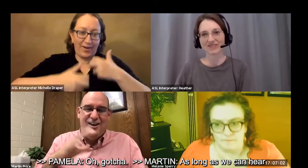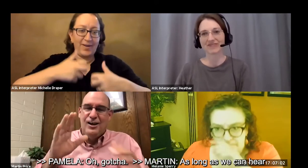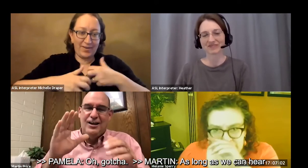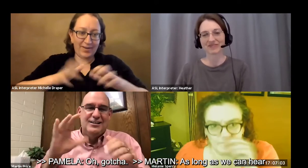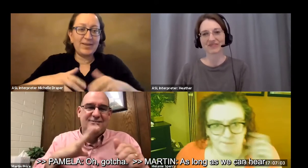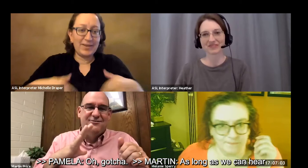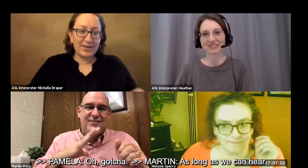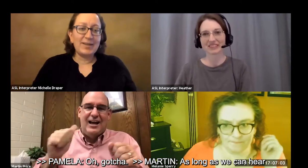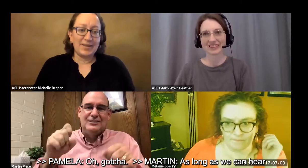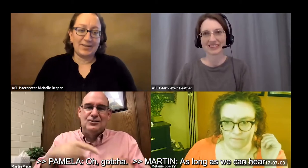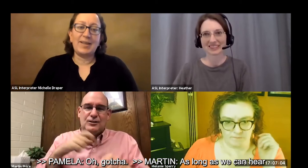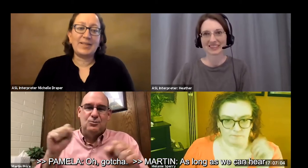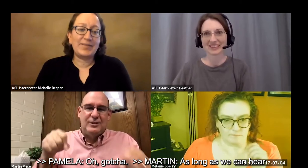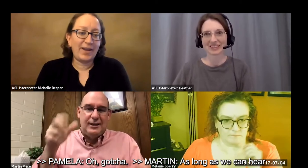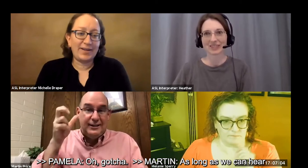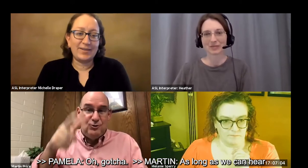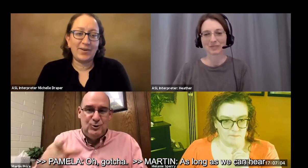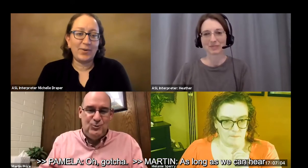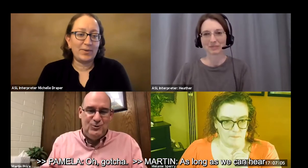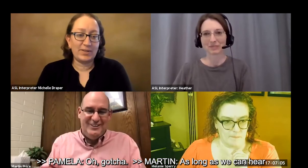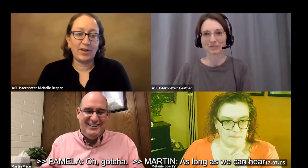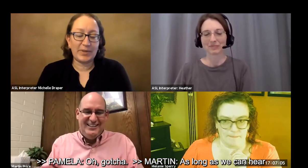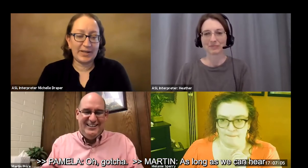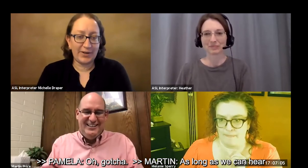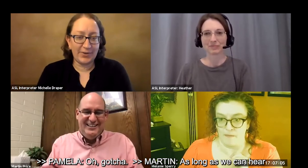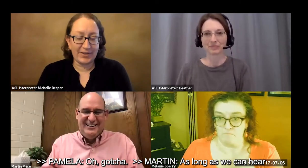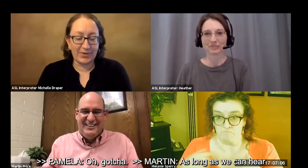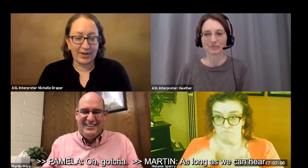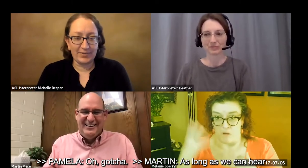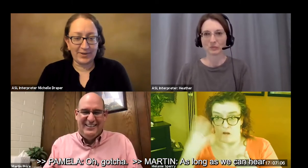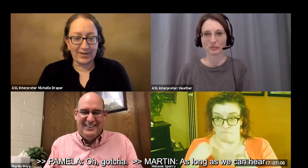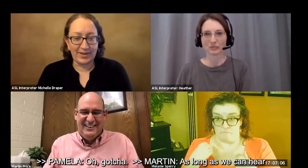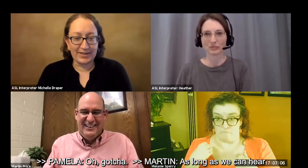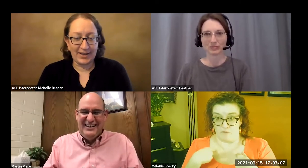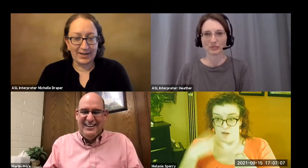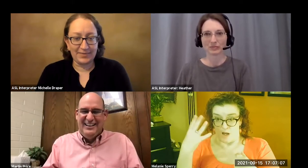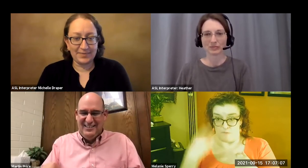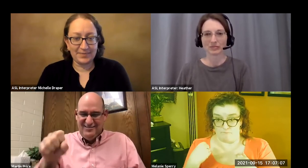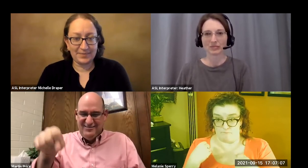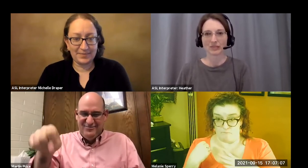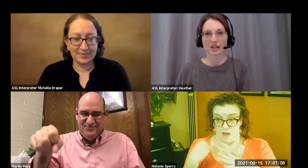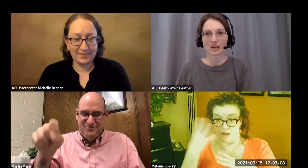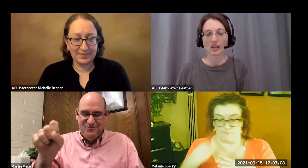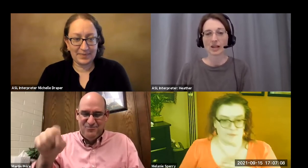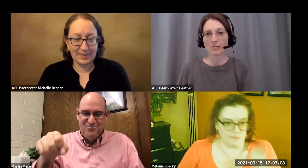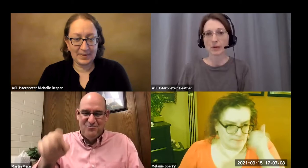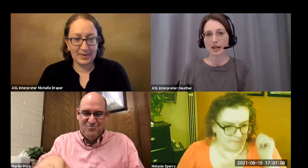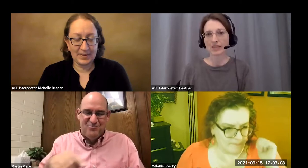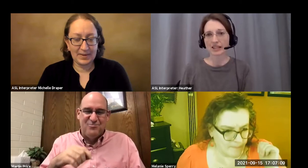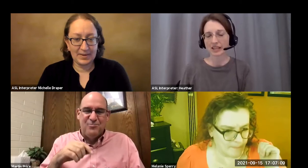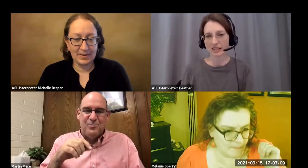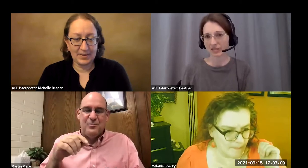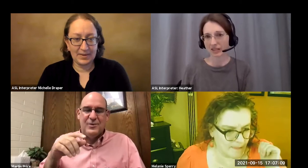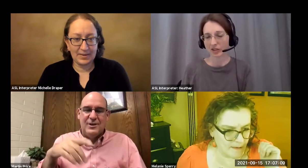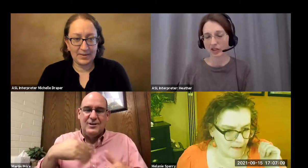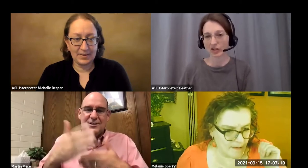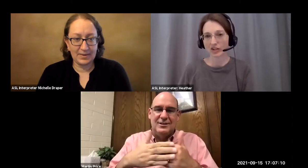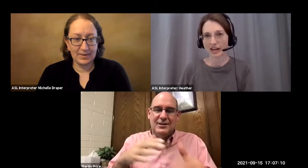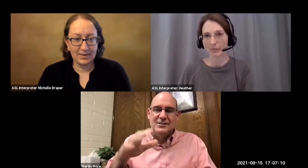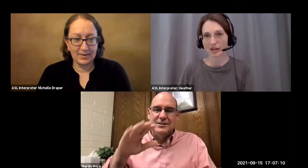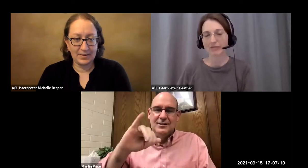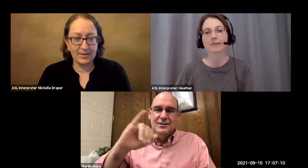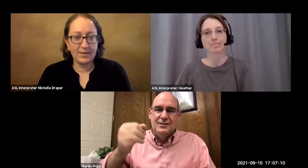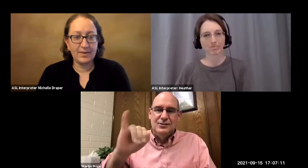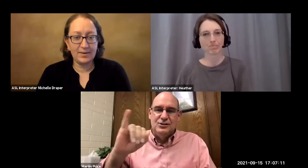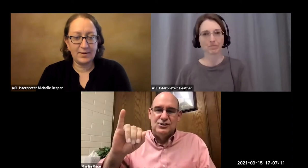gotcha. That's fine. No, as long as we can hear you, that's great. We're good. Thanks, Katie. Pam is asking if she should turn